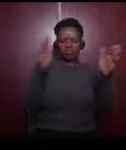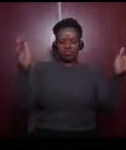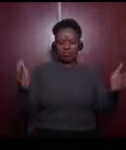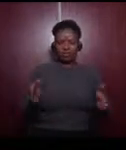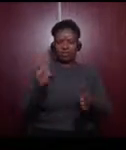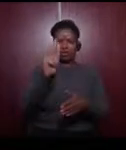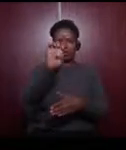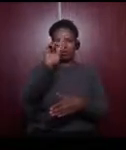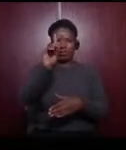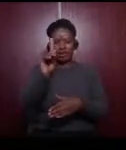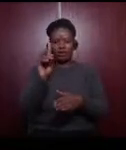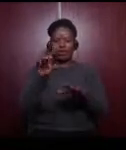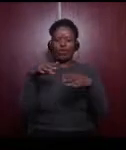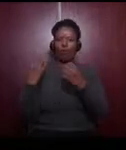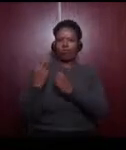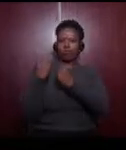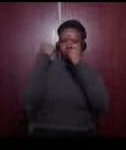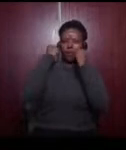ukuthi labantu laba